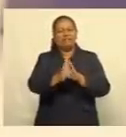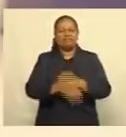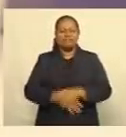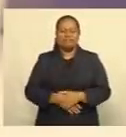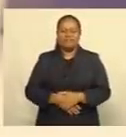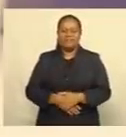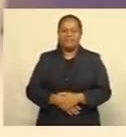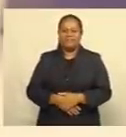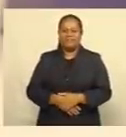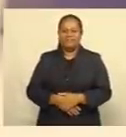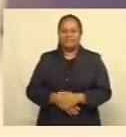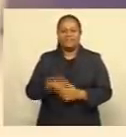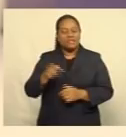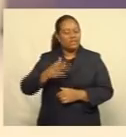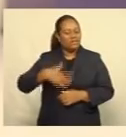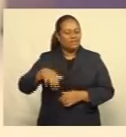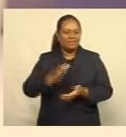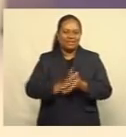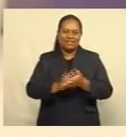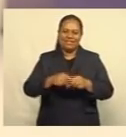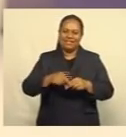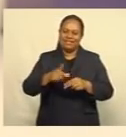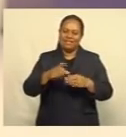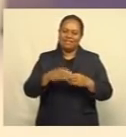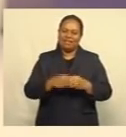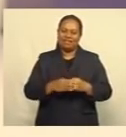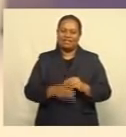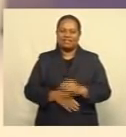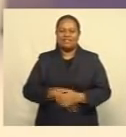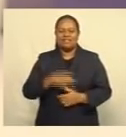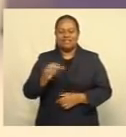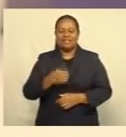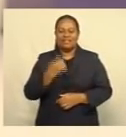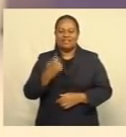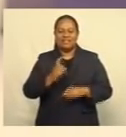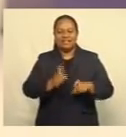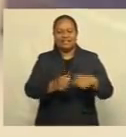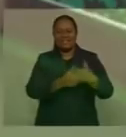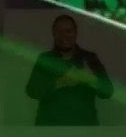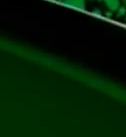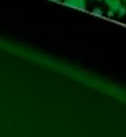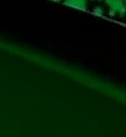caution. And that's all from your HFC Bank for now. Take care and stay safe.